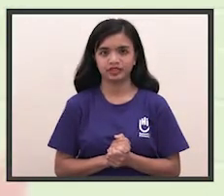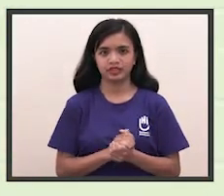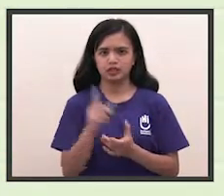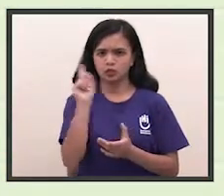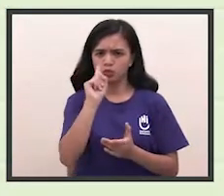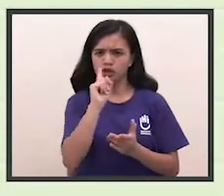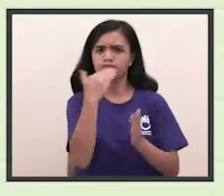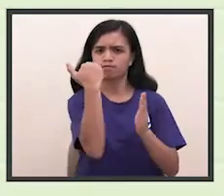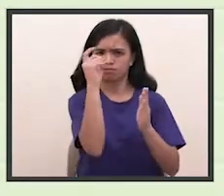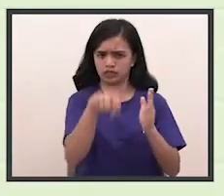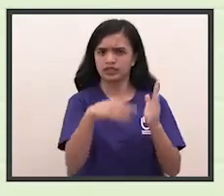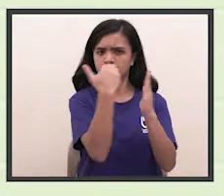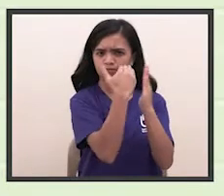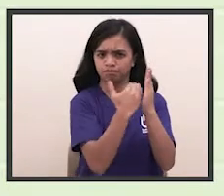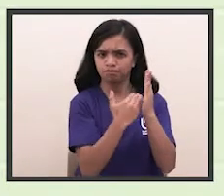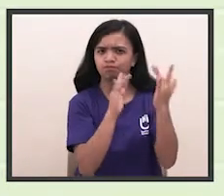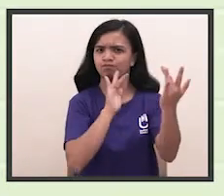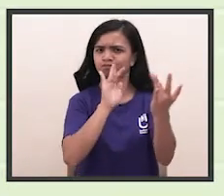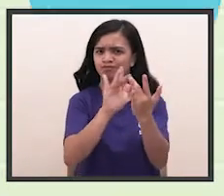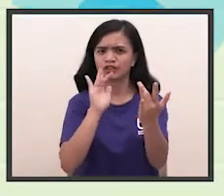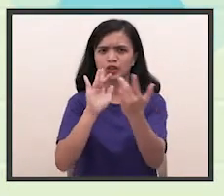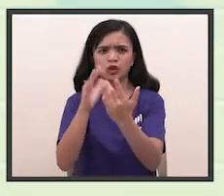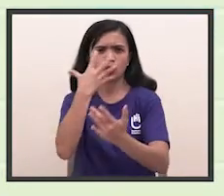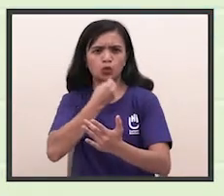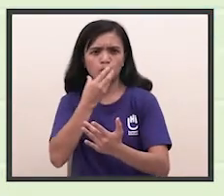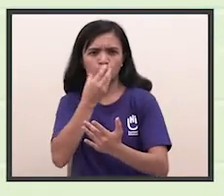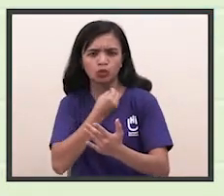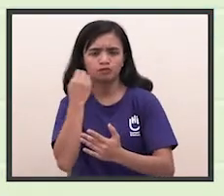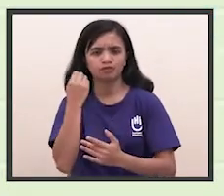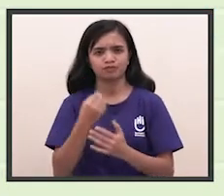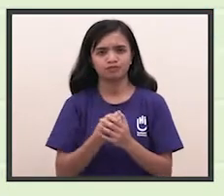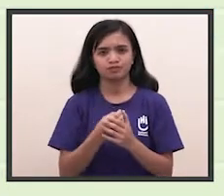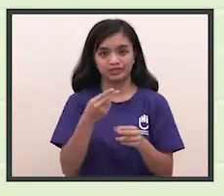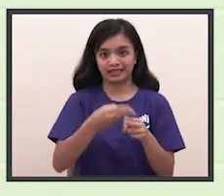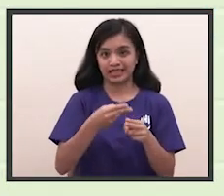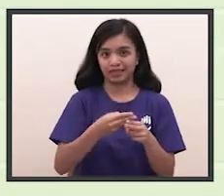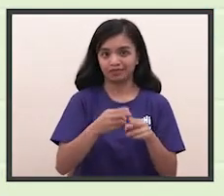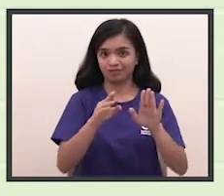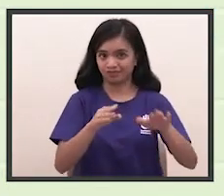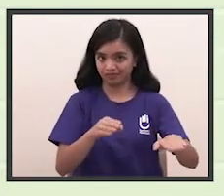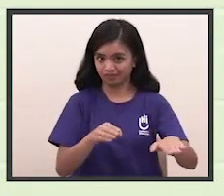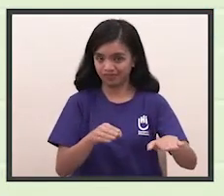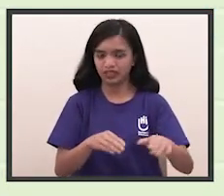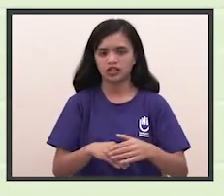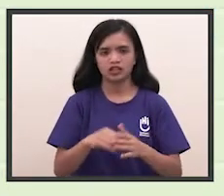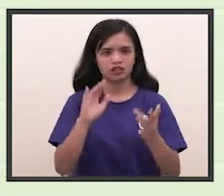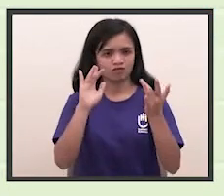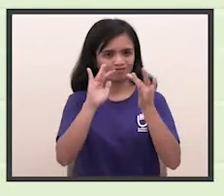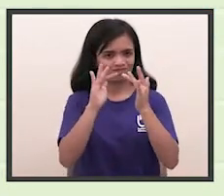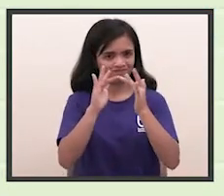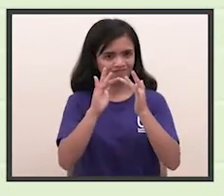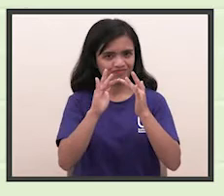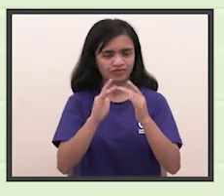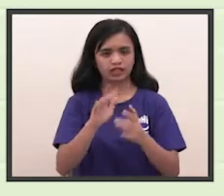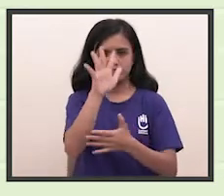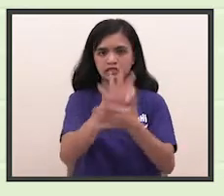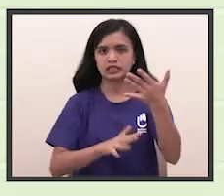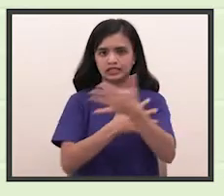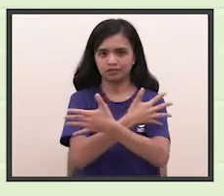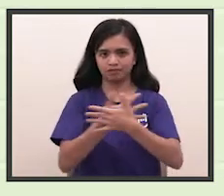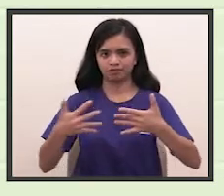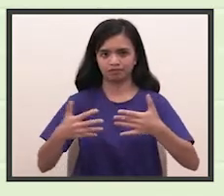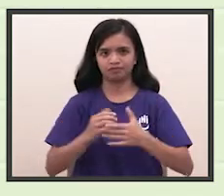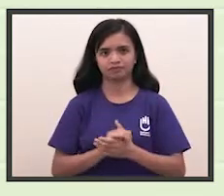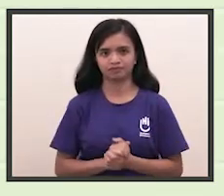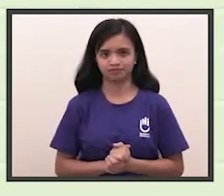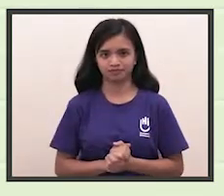Prepare an emergency contact list with the child's name, contact information, and schedule of their